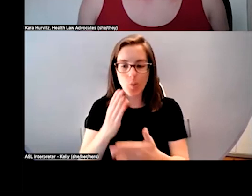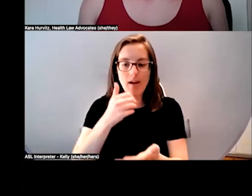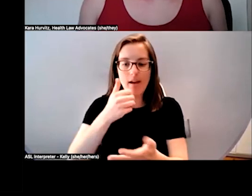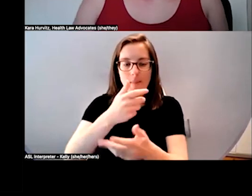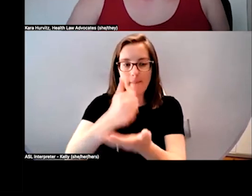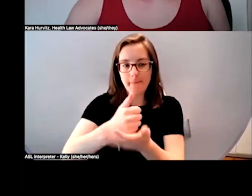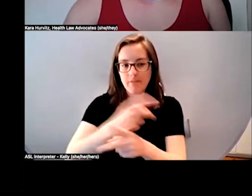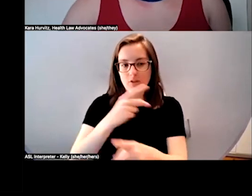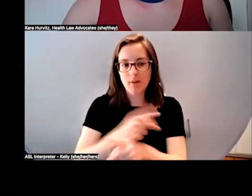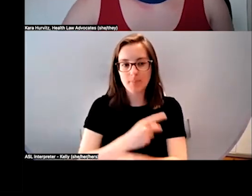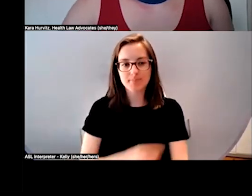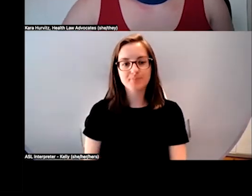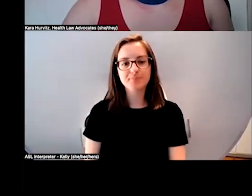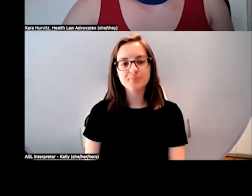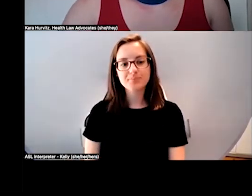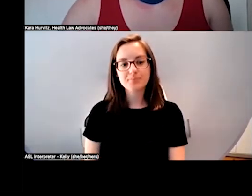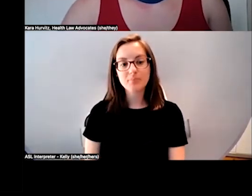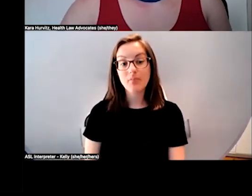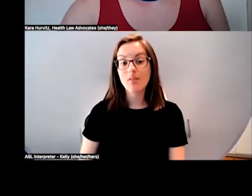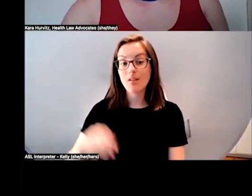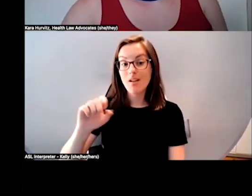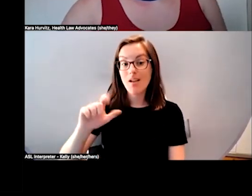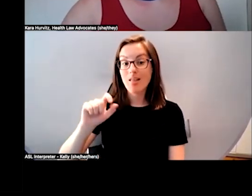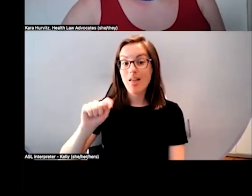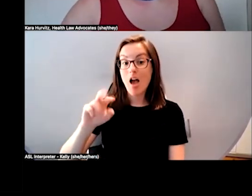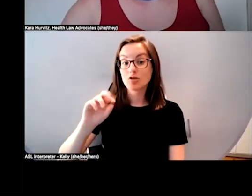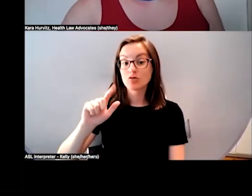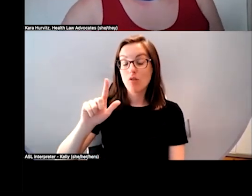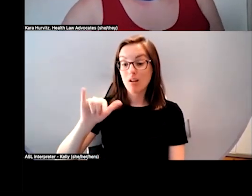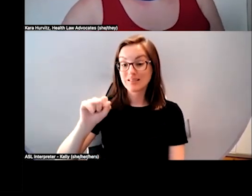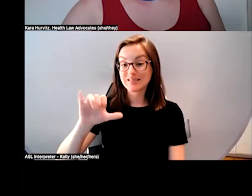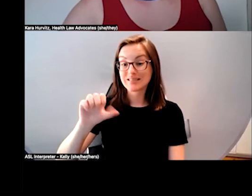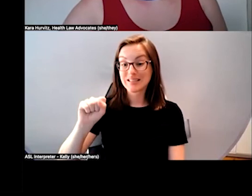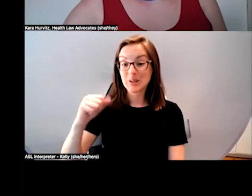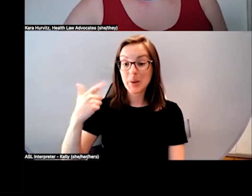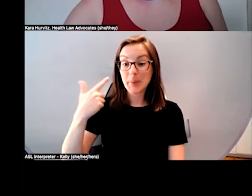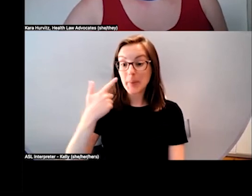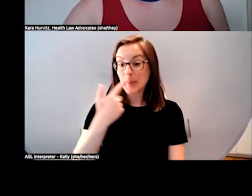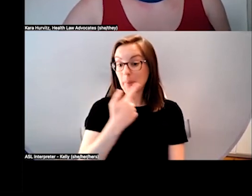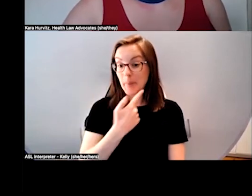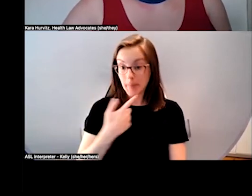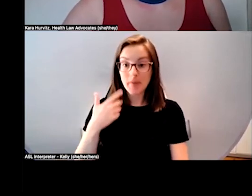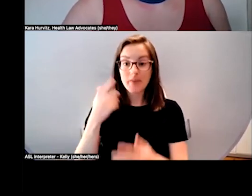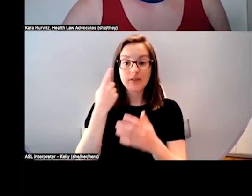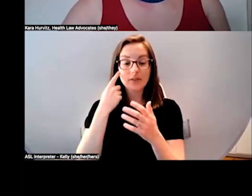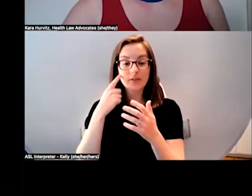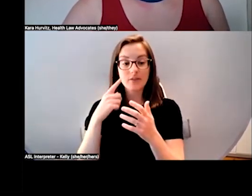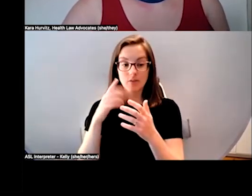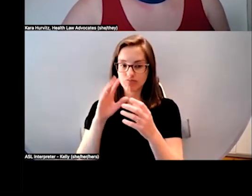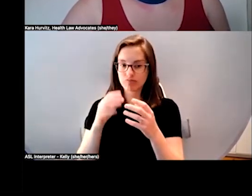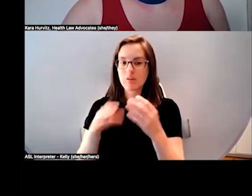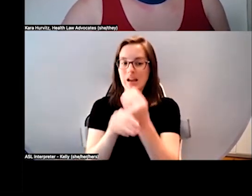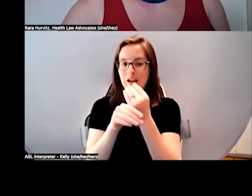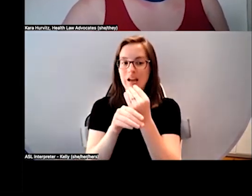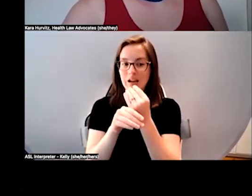Coverage of electrolysis was recently expanded as well, both in the gender affirming surgery